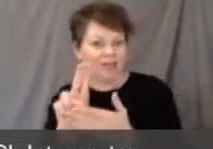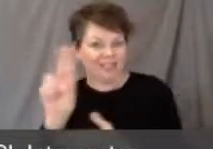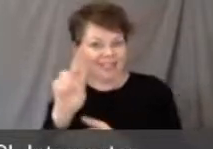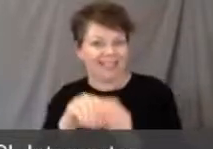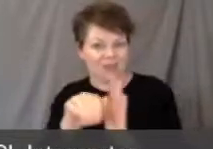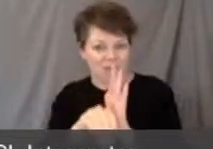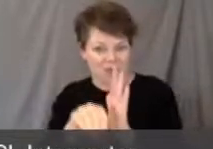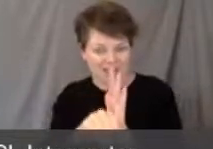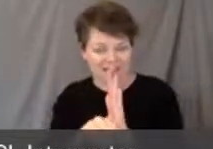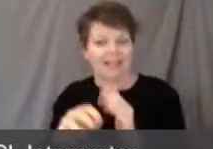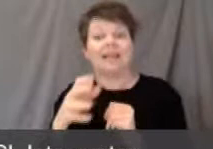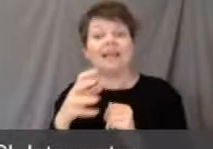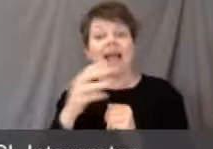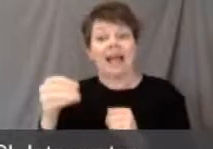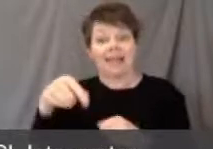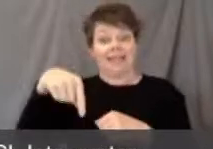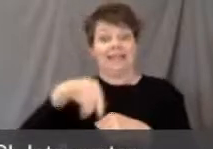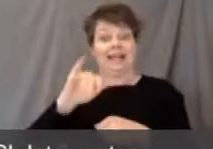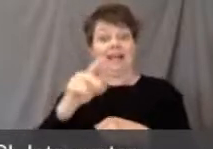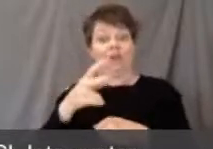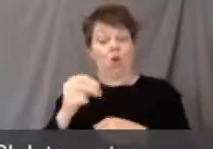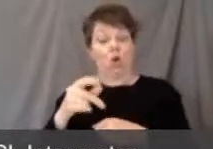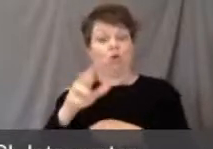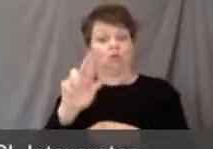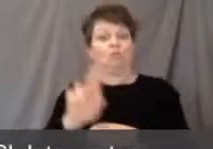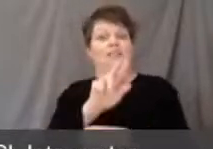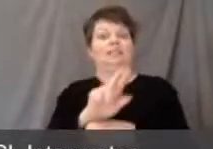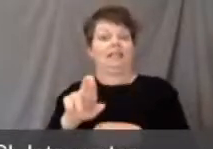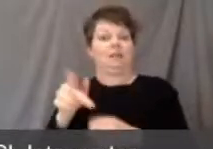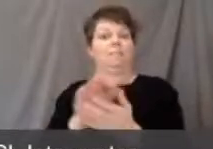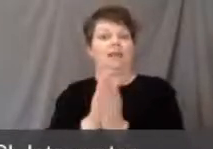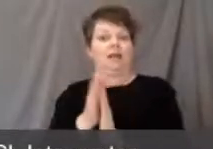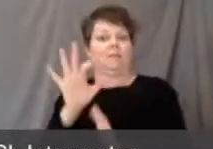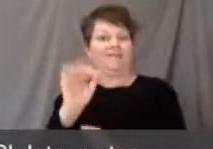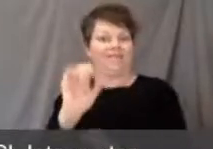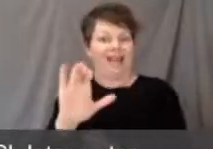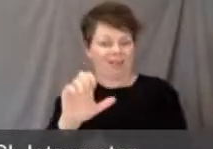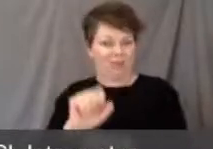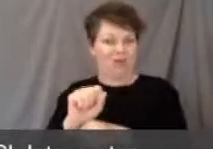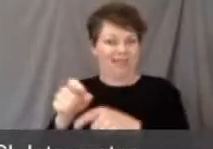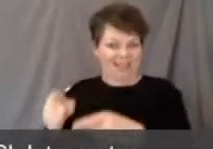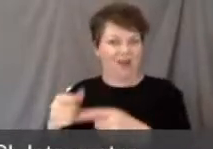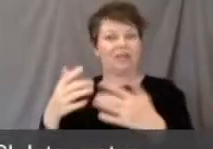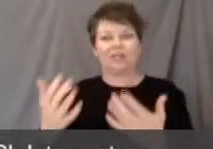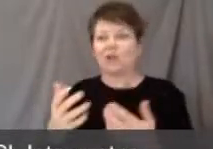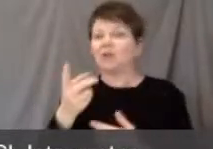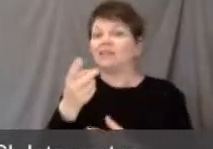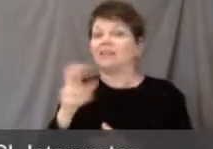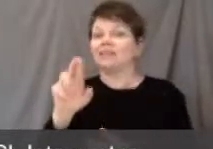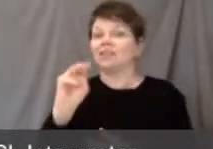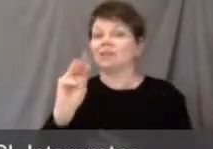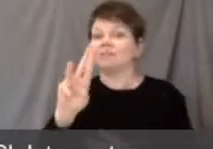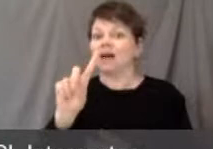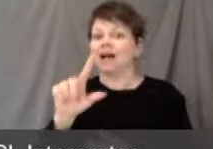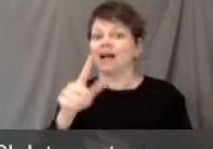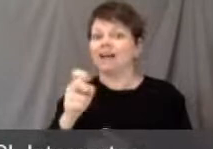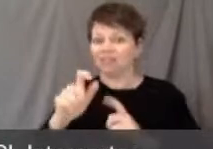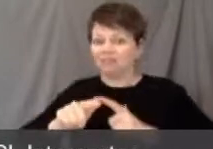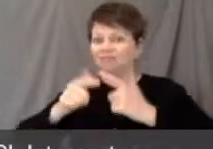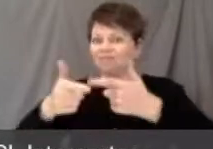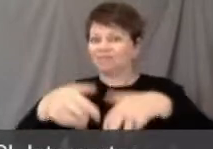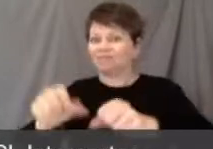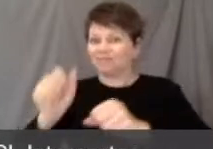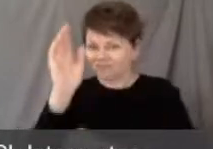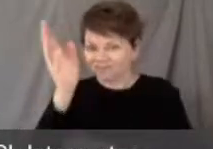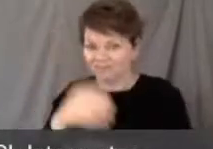Family Medicine Residency of Idaho, where she is now faculty. So Dr. Mudge, I'm going to turn it over to you, so go ahead and take it away. Thank you so much